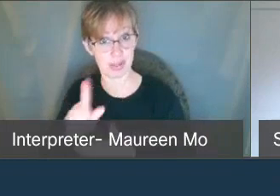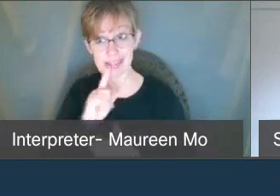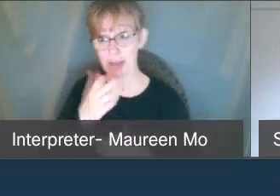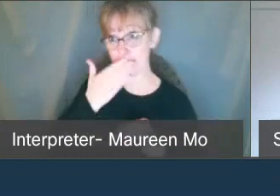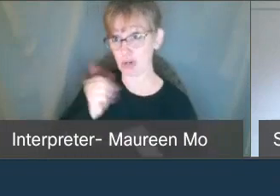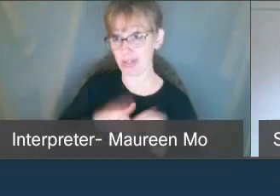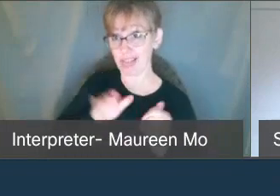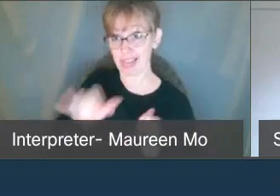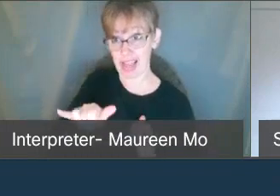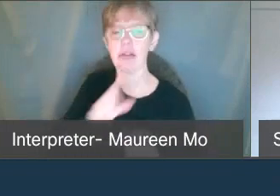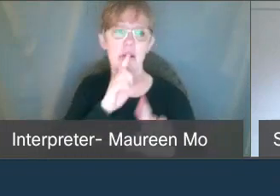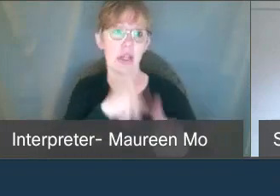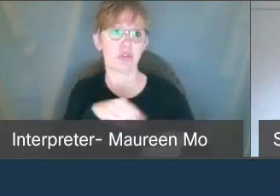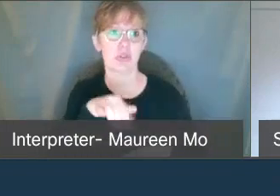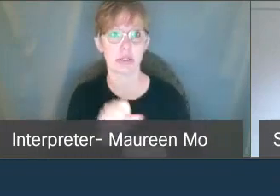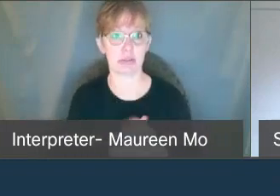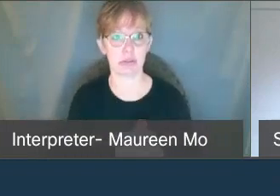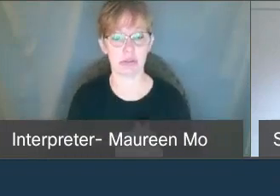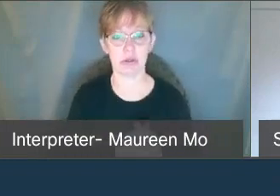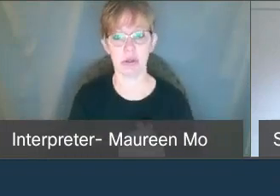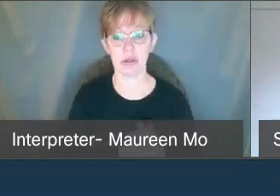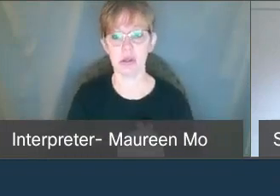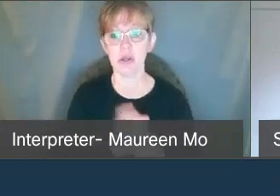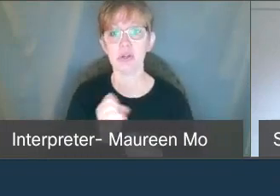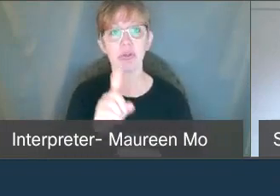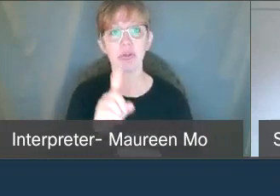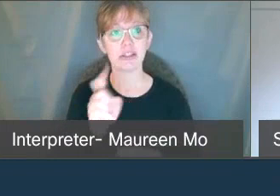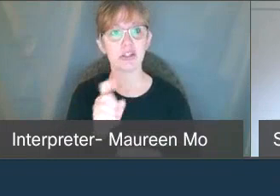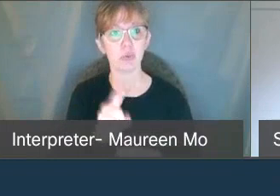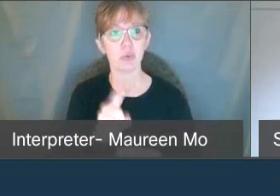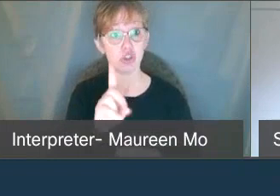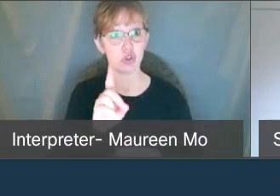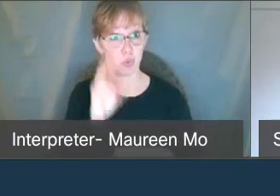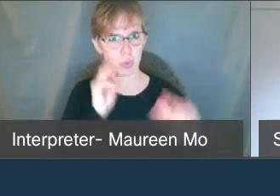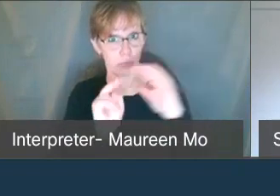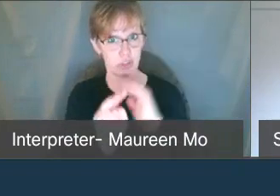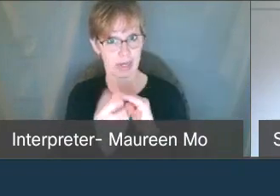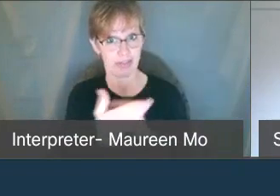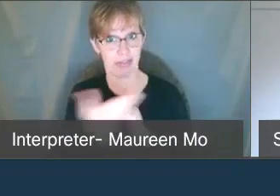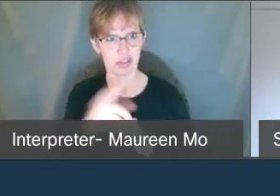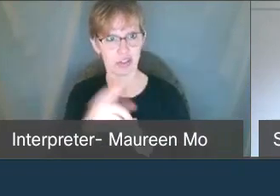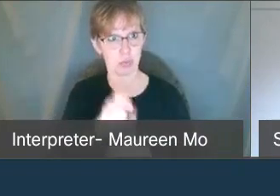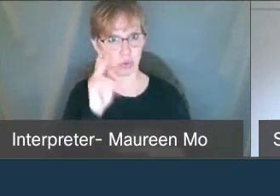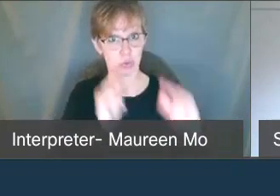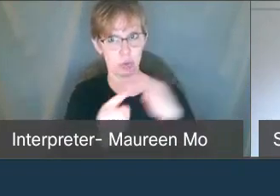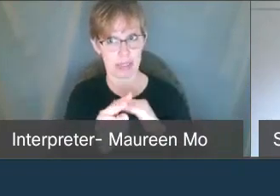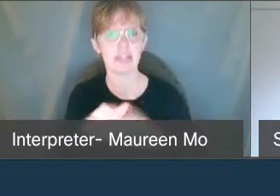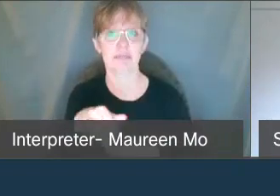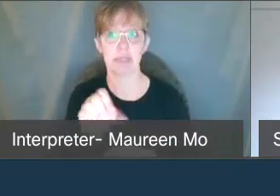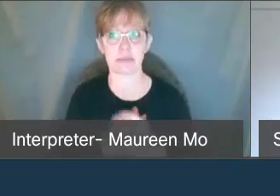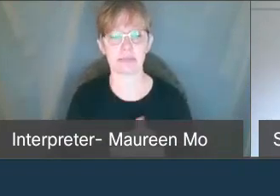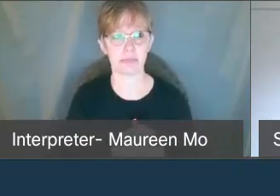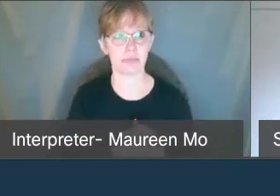So that's that question of, do these things predict the outcomes they're supposed to predict? The second question is whether they